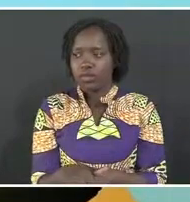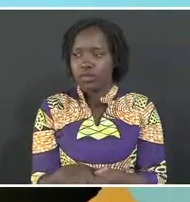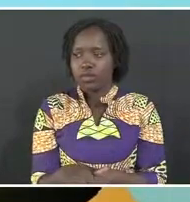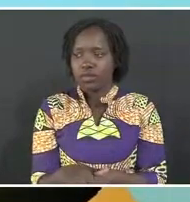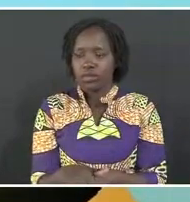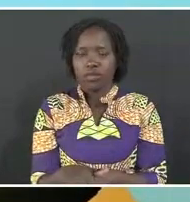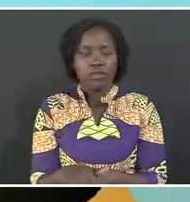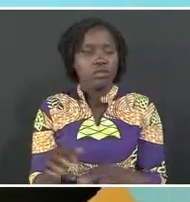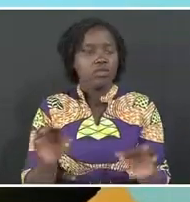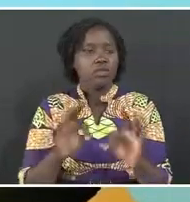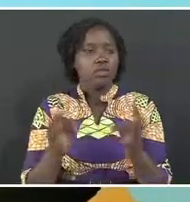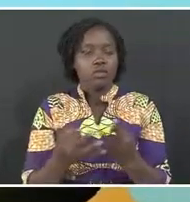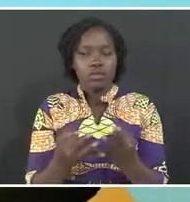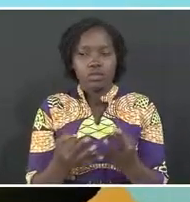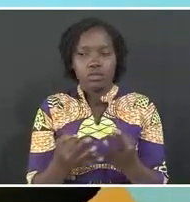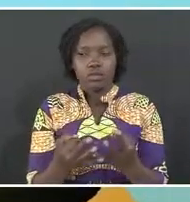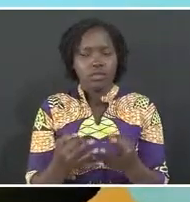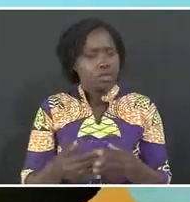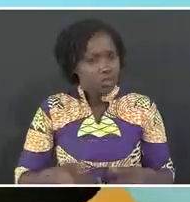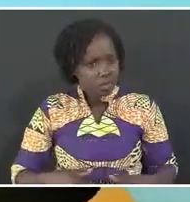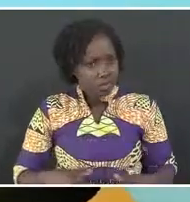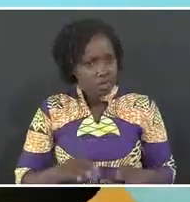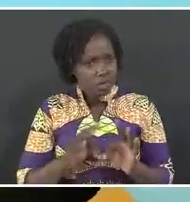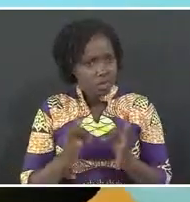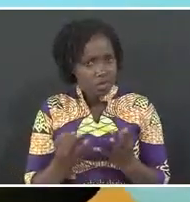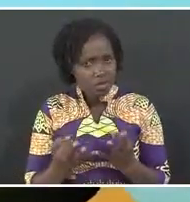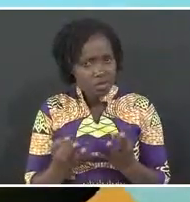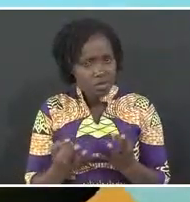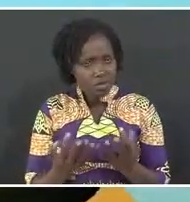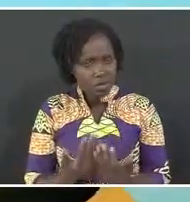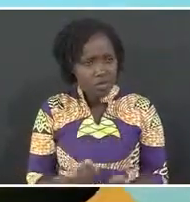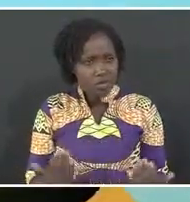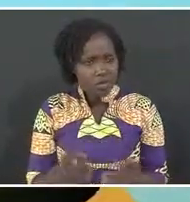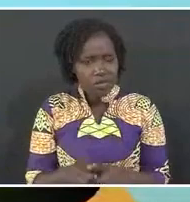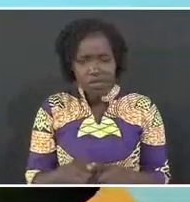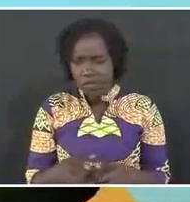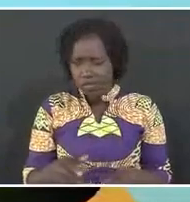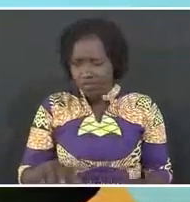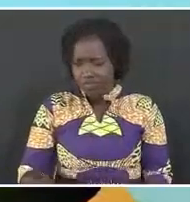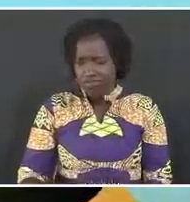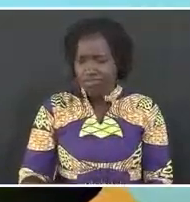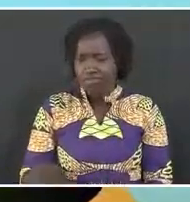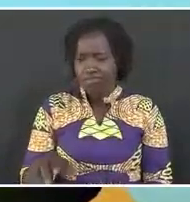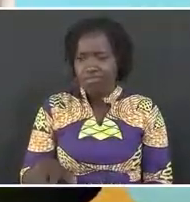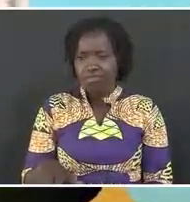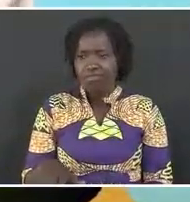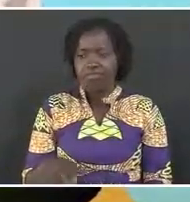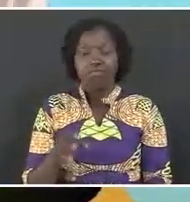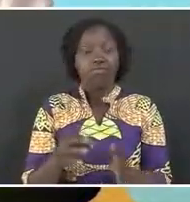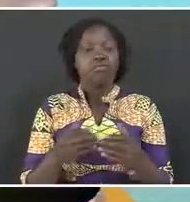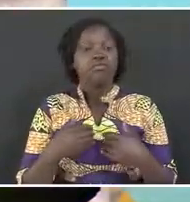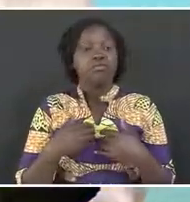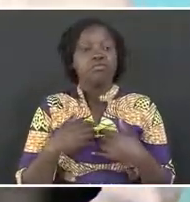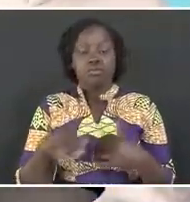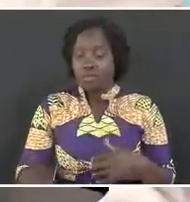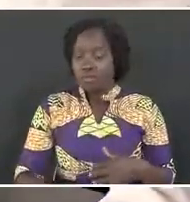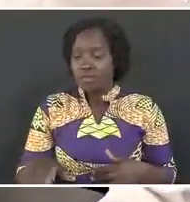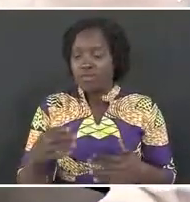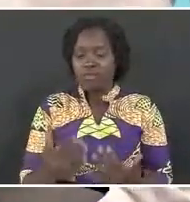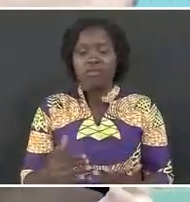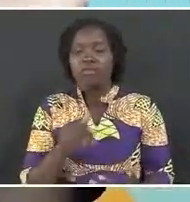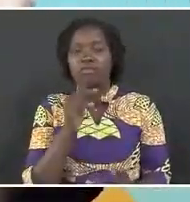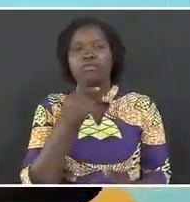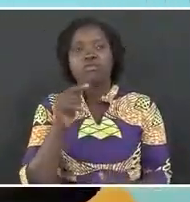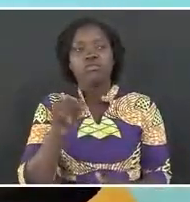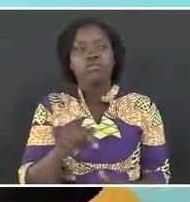And my family, we were young families with children who were young. So if you have young children, please don't say that